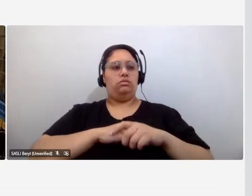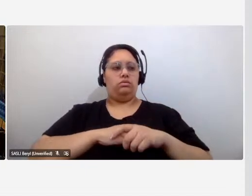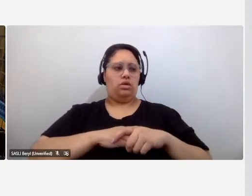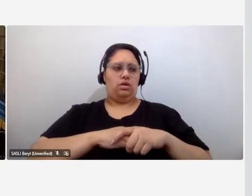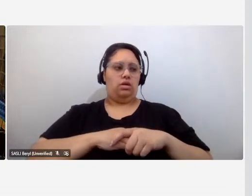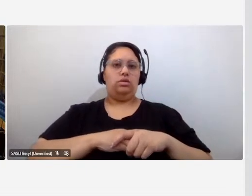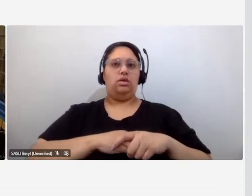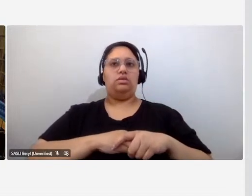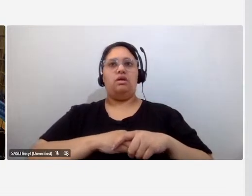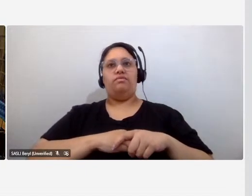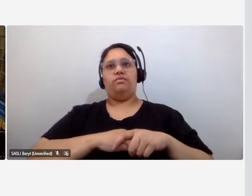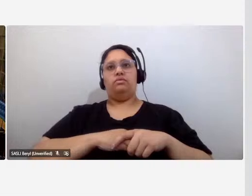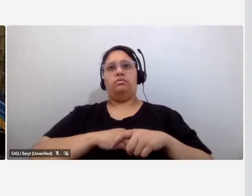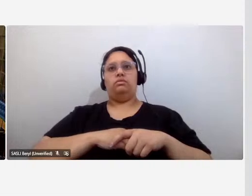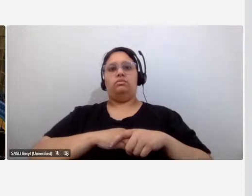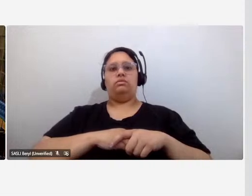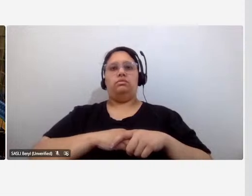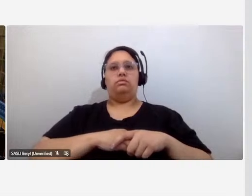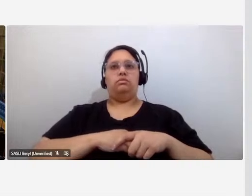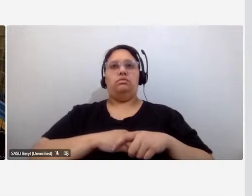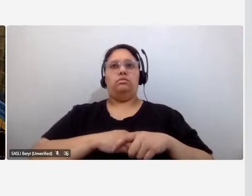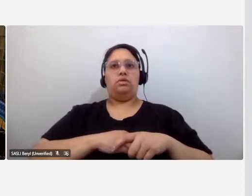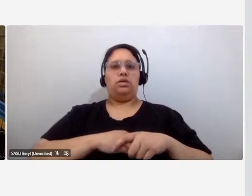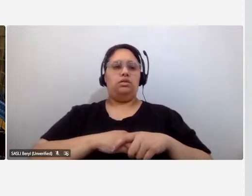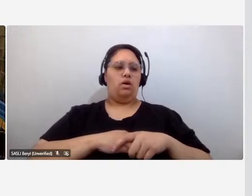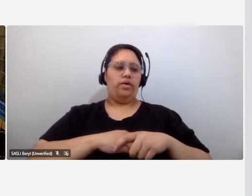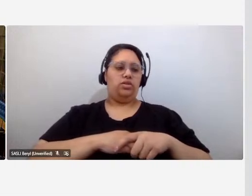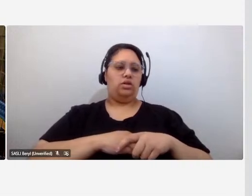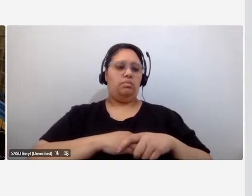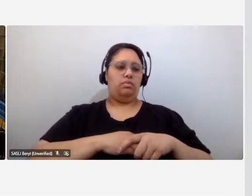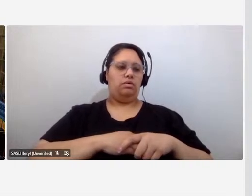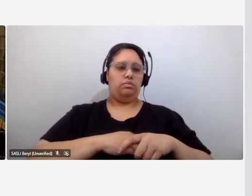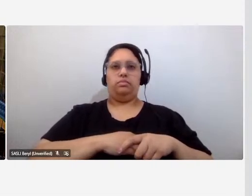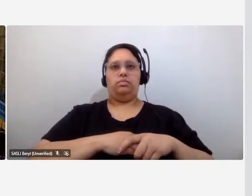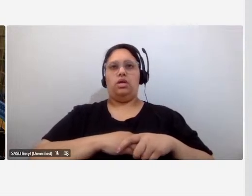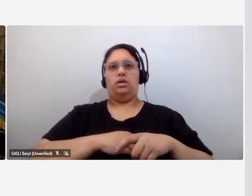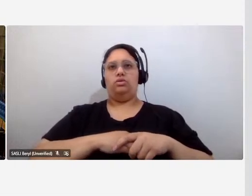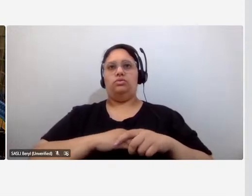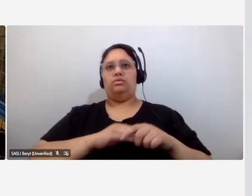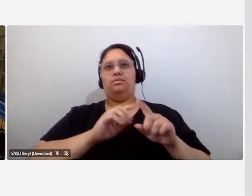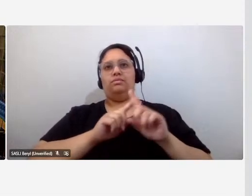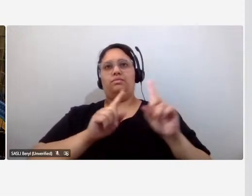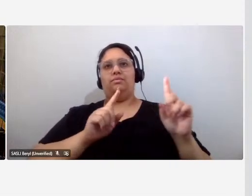responses. Yeah, let's stick to the question that's being asked. But over to you.